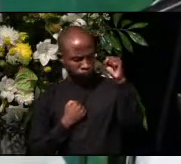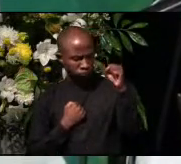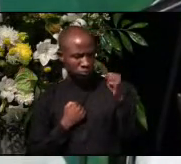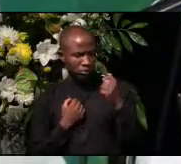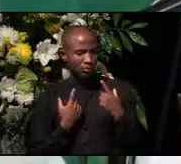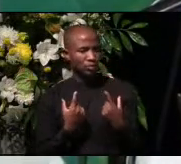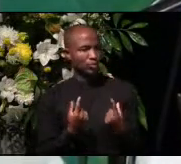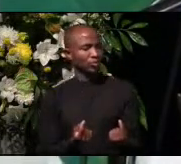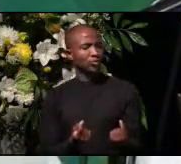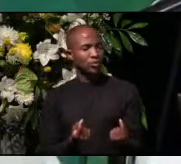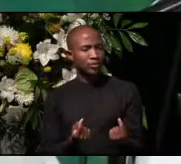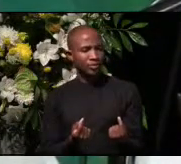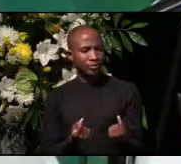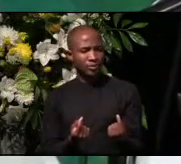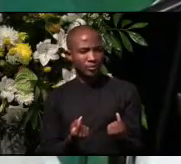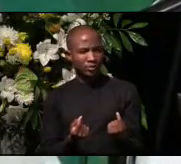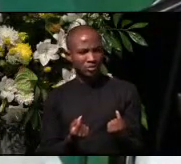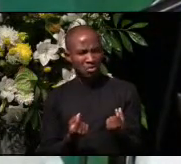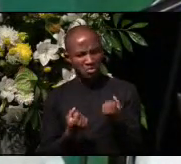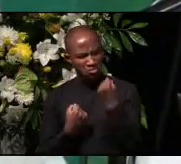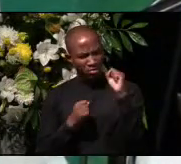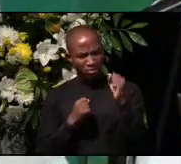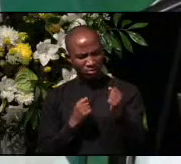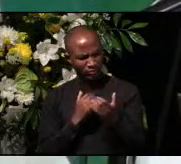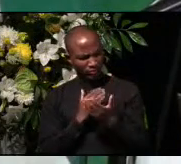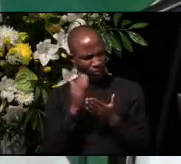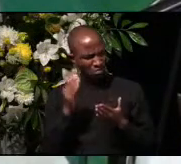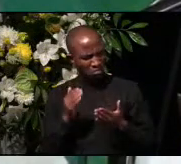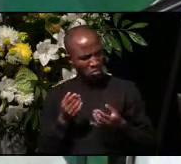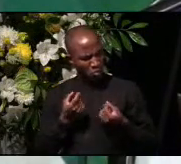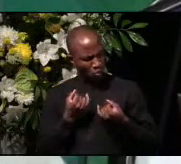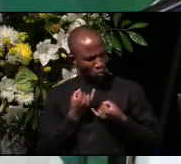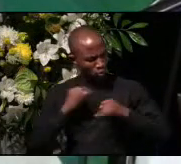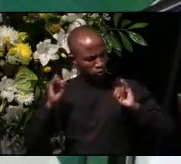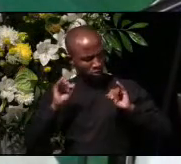went to the extent of demonizing him